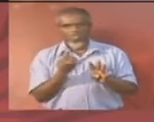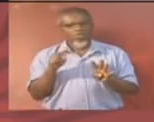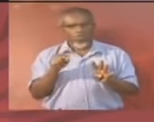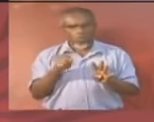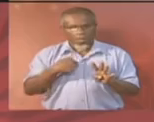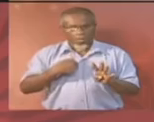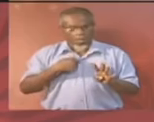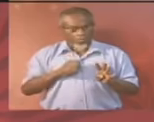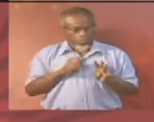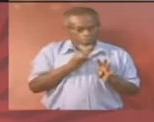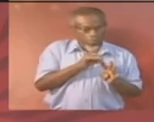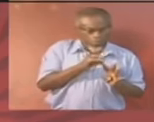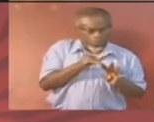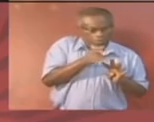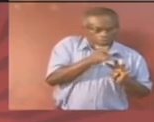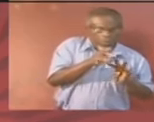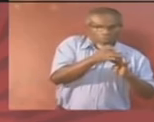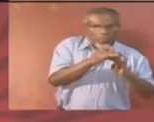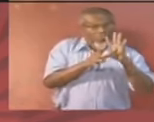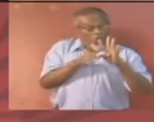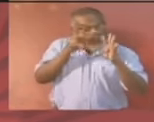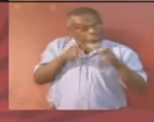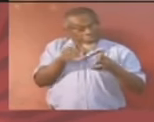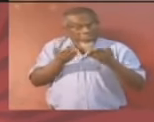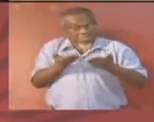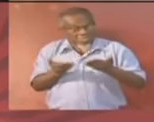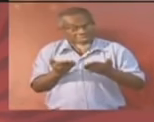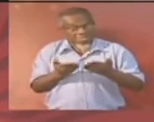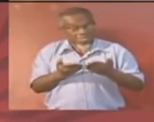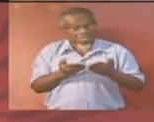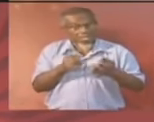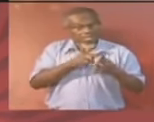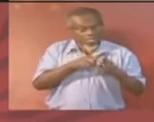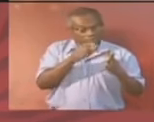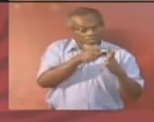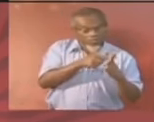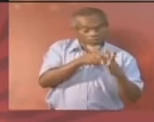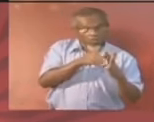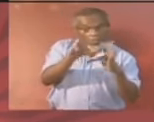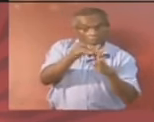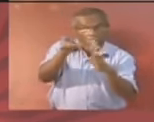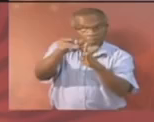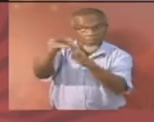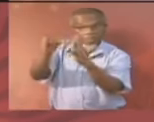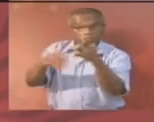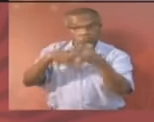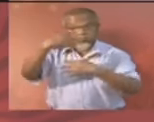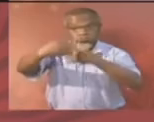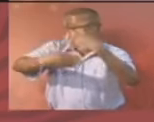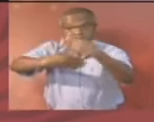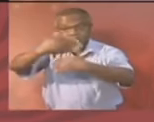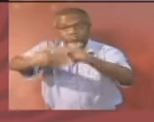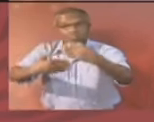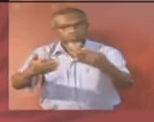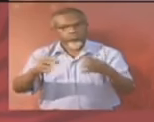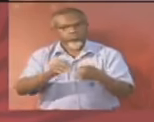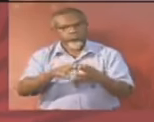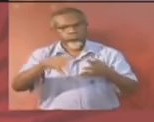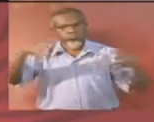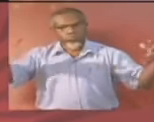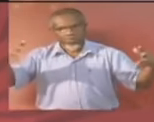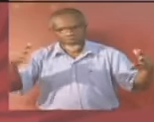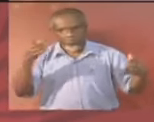16, if that one person infects 4 people, you then have the increase going 4, 16, 64. So it's a much